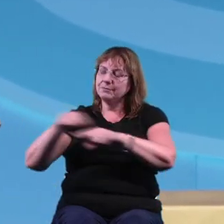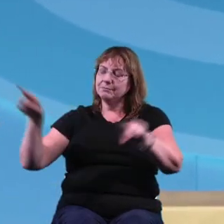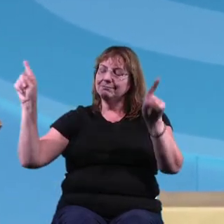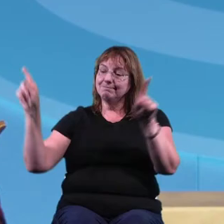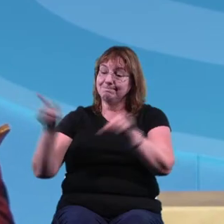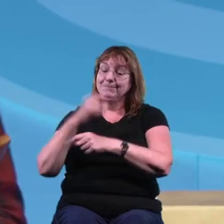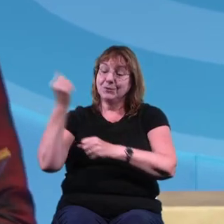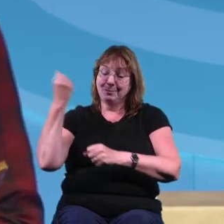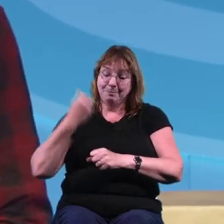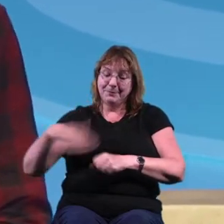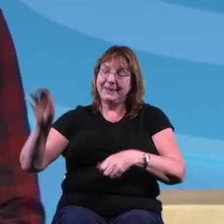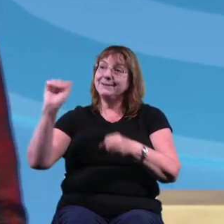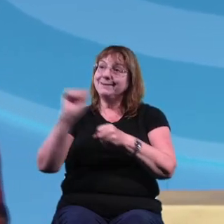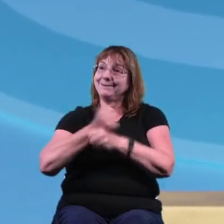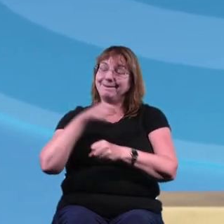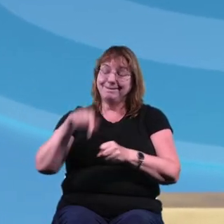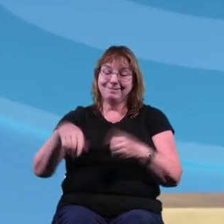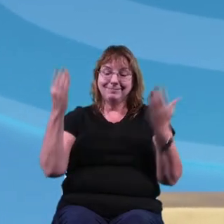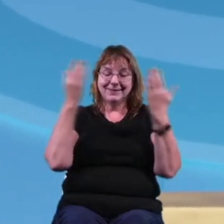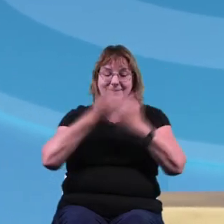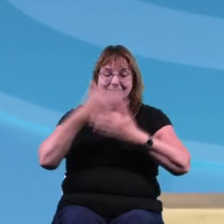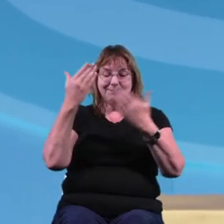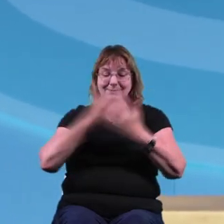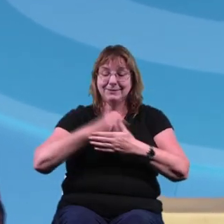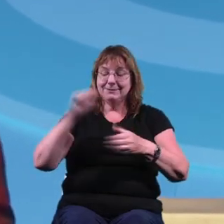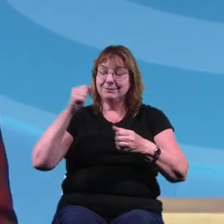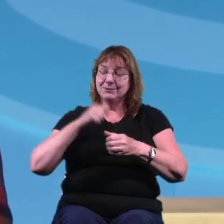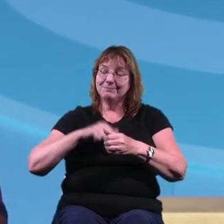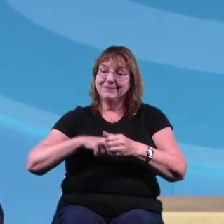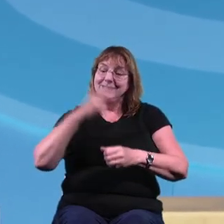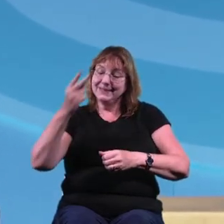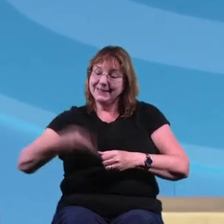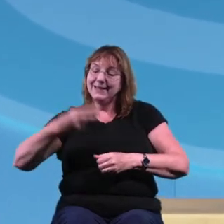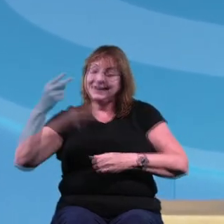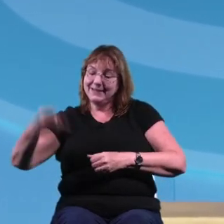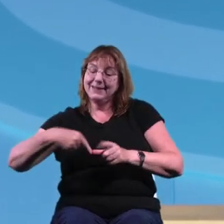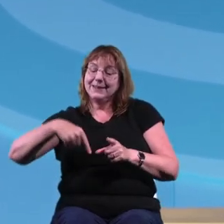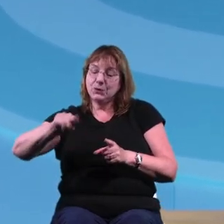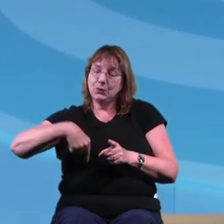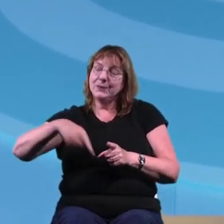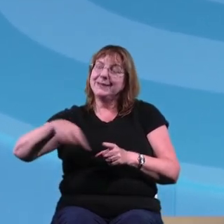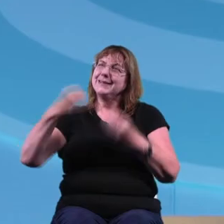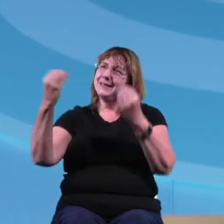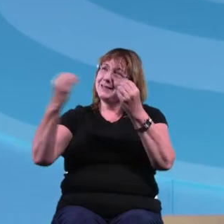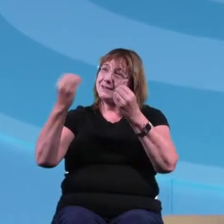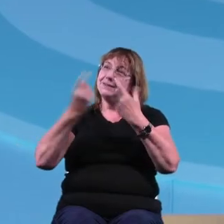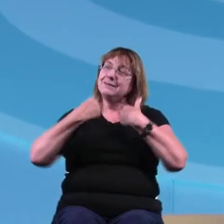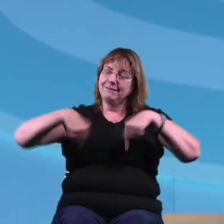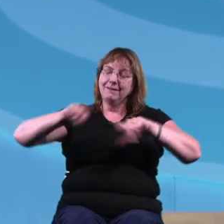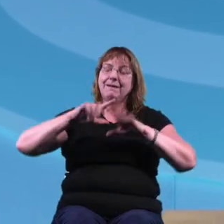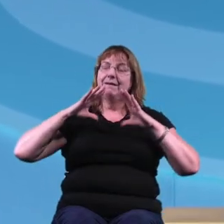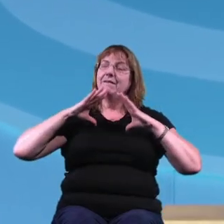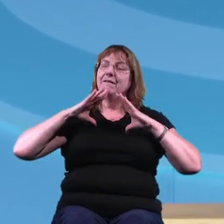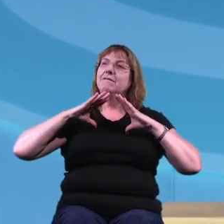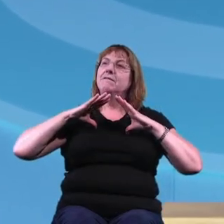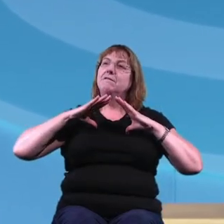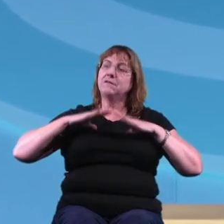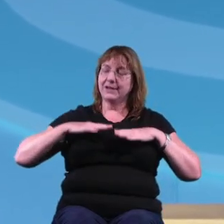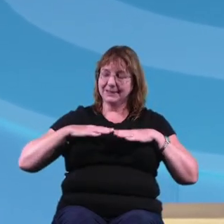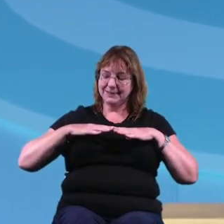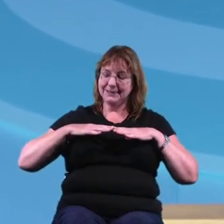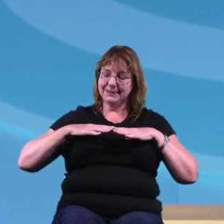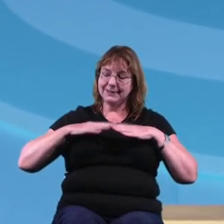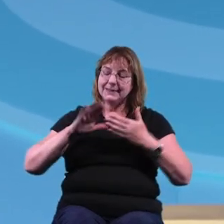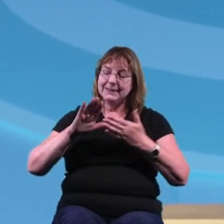some of that this evening. And as we do more of it this week, would you teach us to rest? Would you teach us more of what